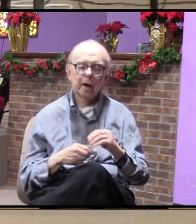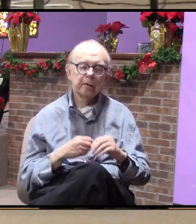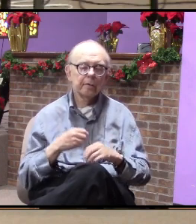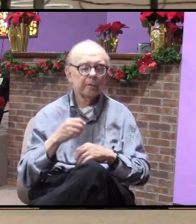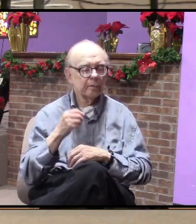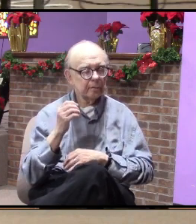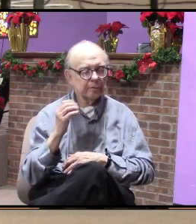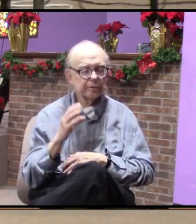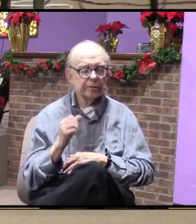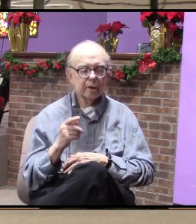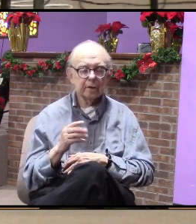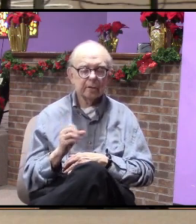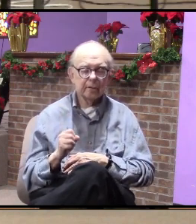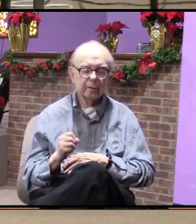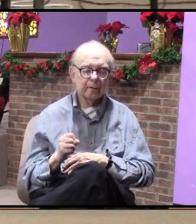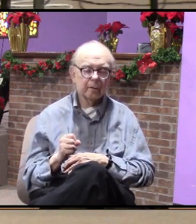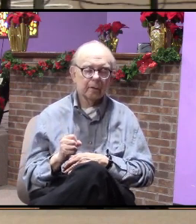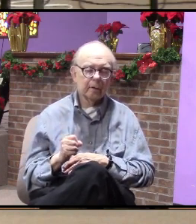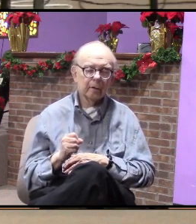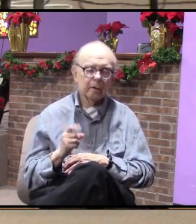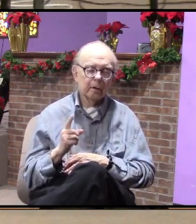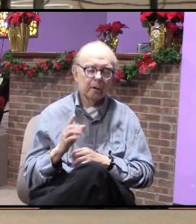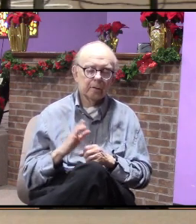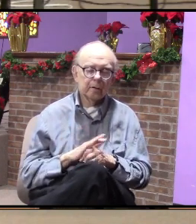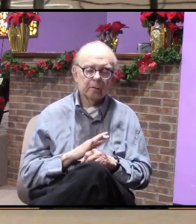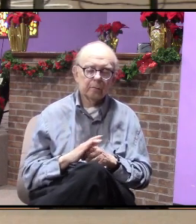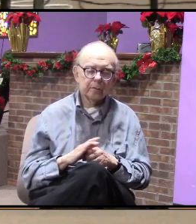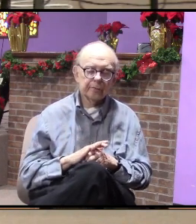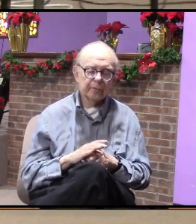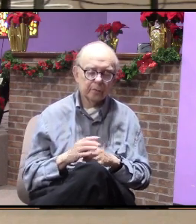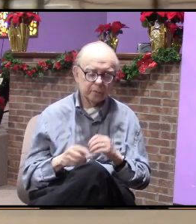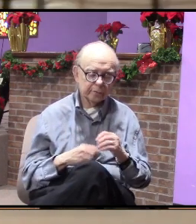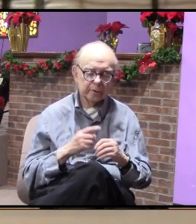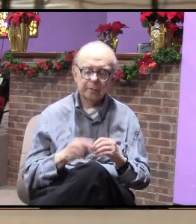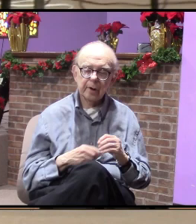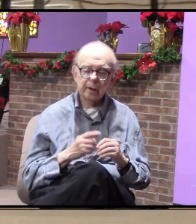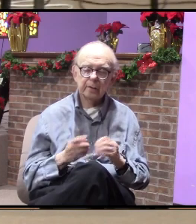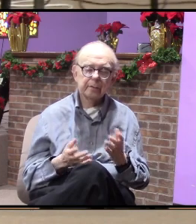sun. One full rotation